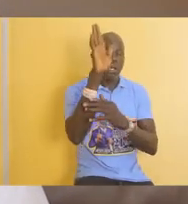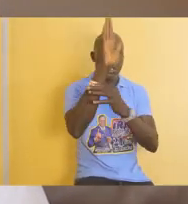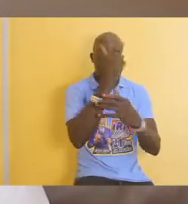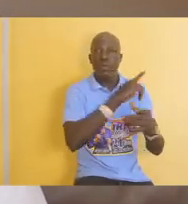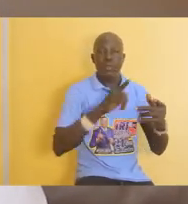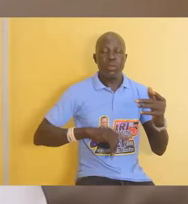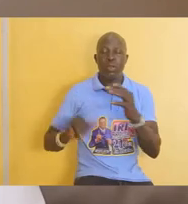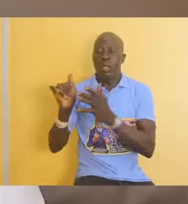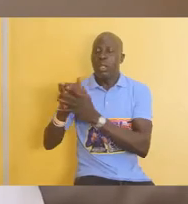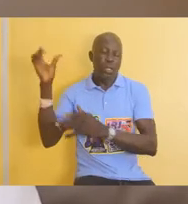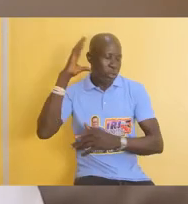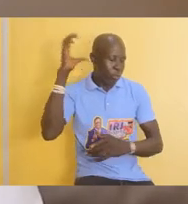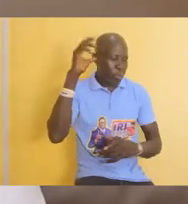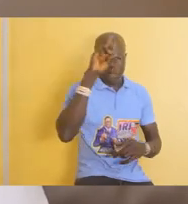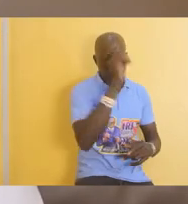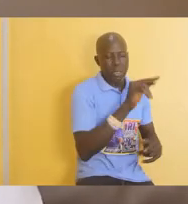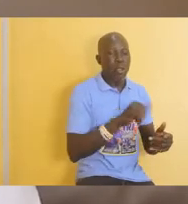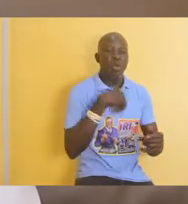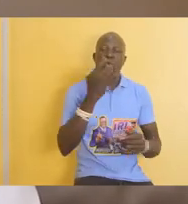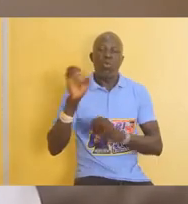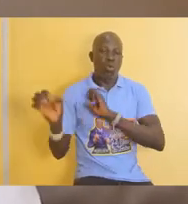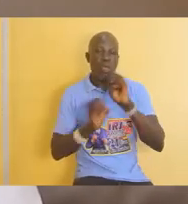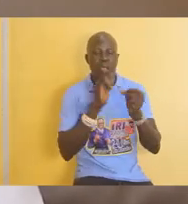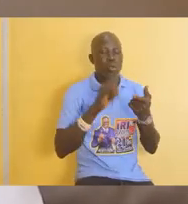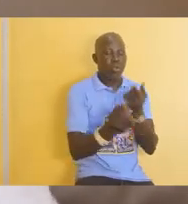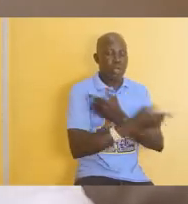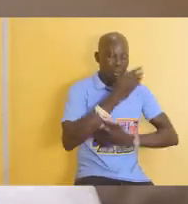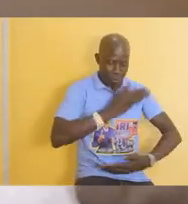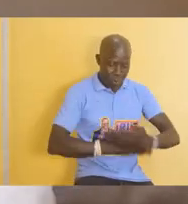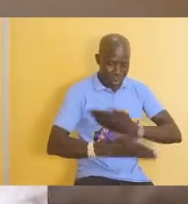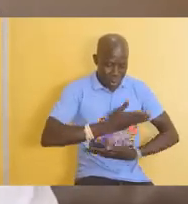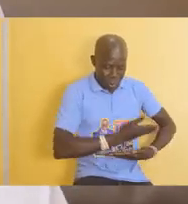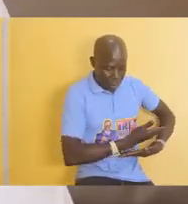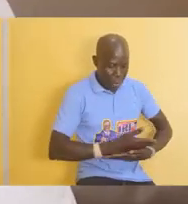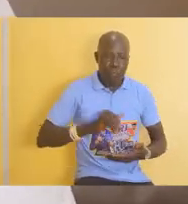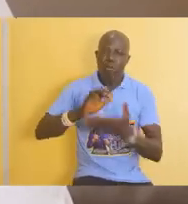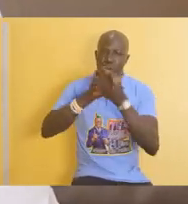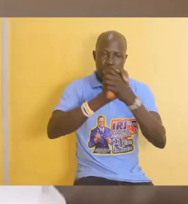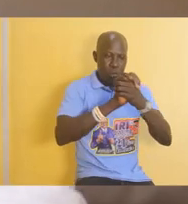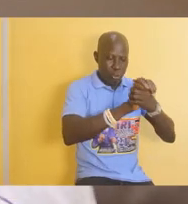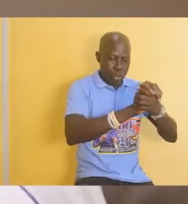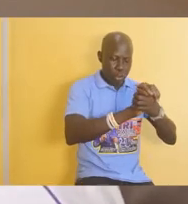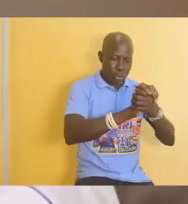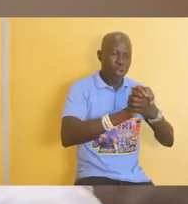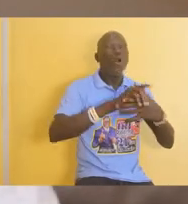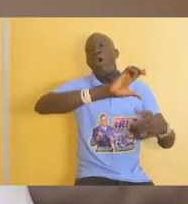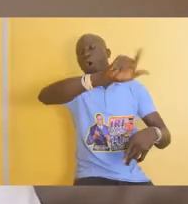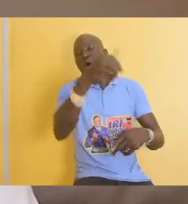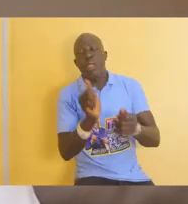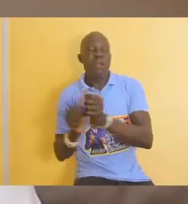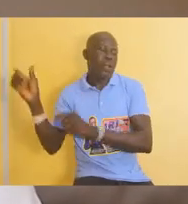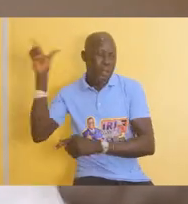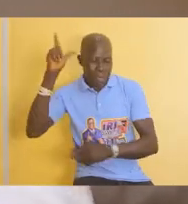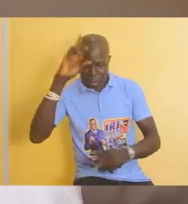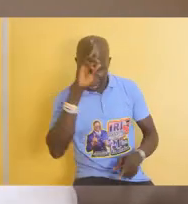You see the end of God. E gbo mi sa. This is to me, sir. Gbogbo awon lojo bi oni. All to the brothers celebrate. E ma ku orire. Congratulations. Eyin olugbo mi. All